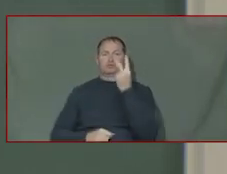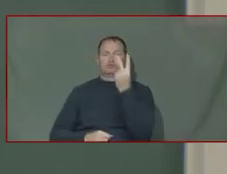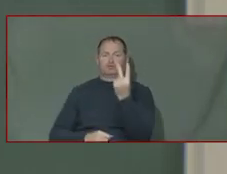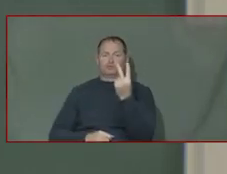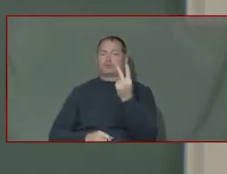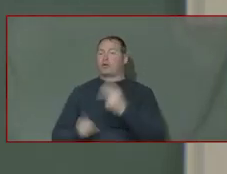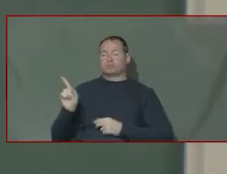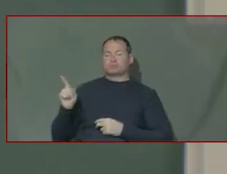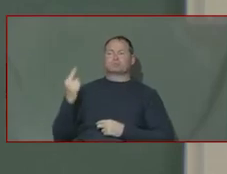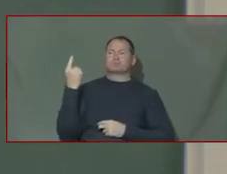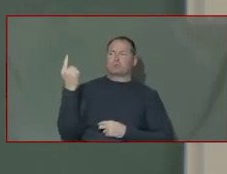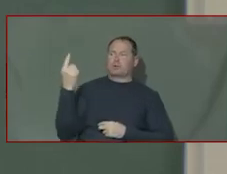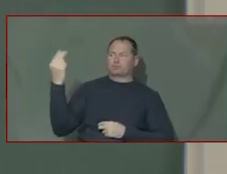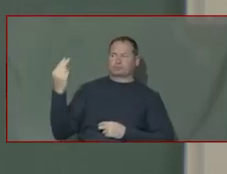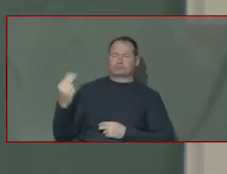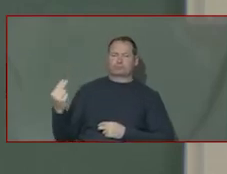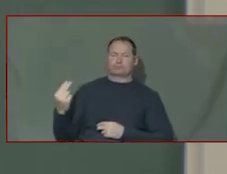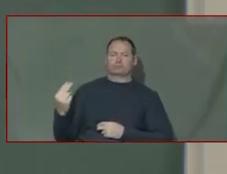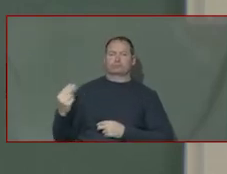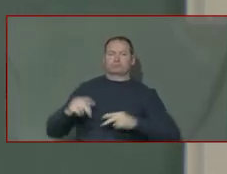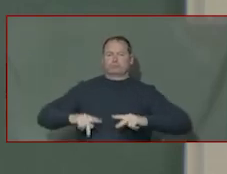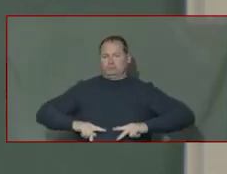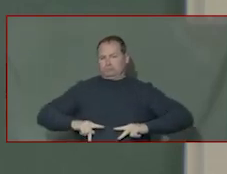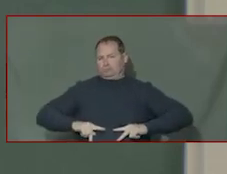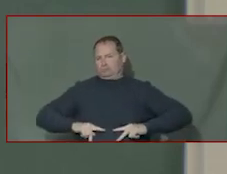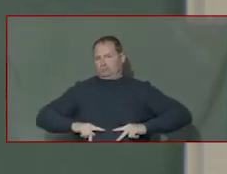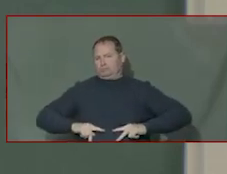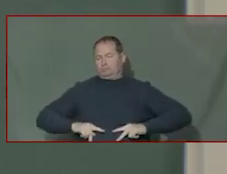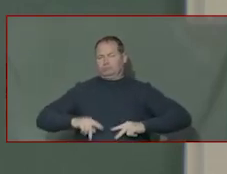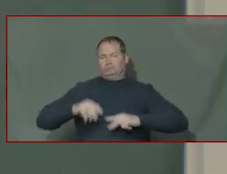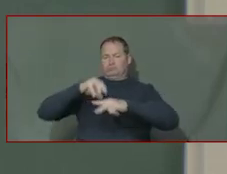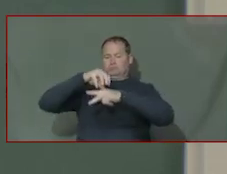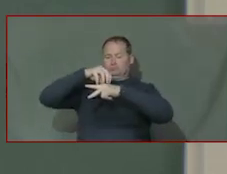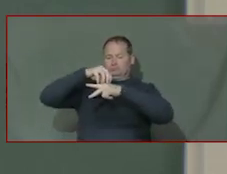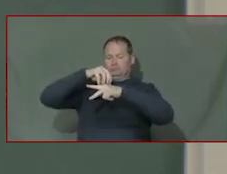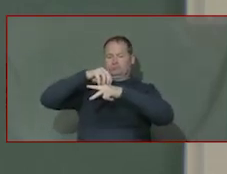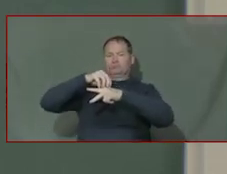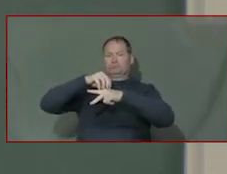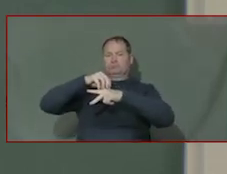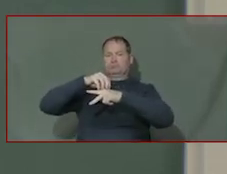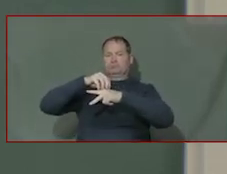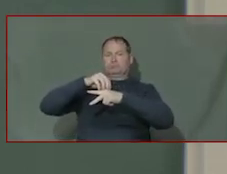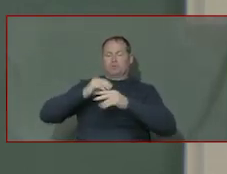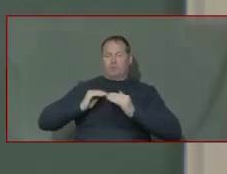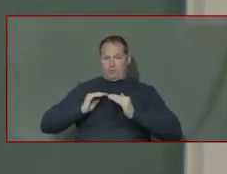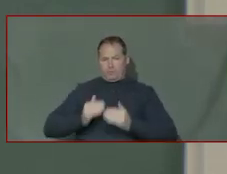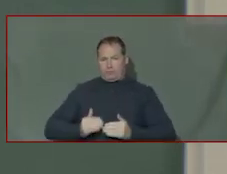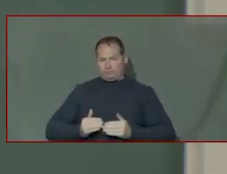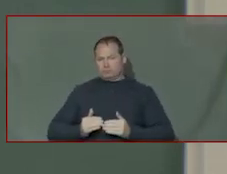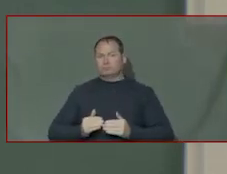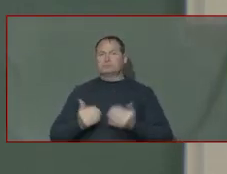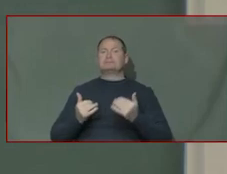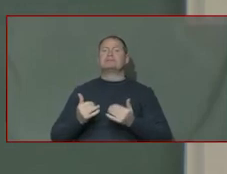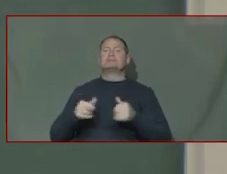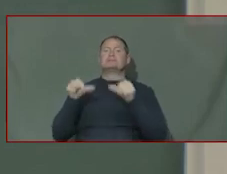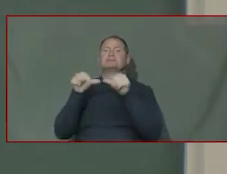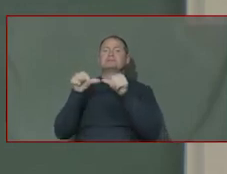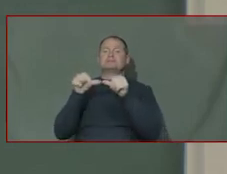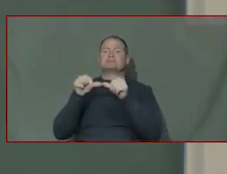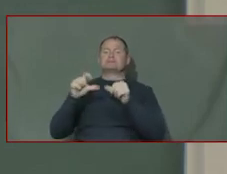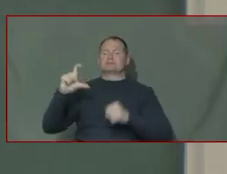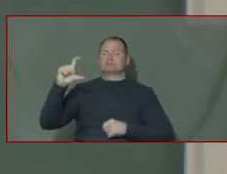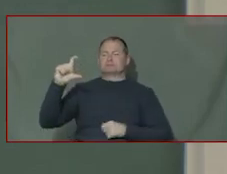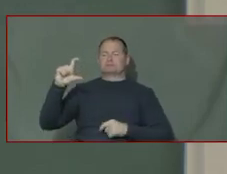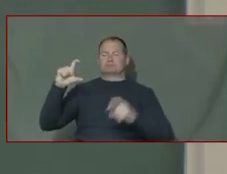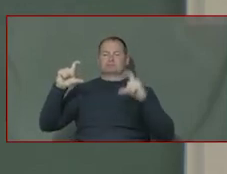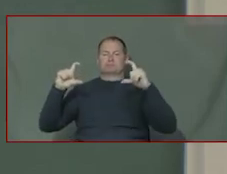got one here above your belt at the back, deep in the body, well protected. It's about this size. And then you have